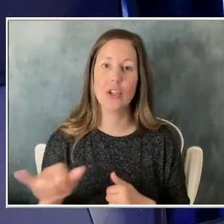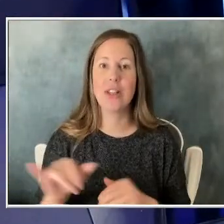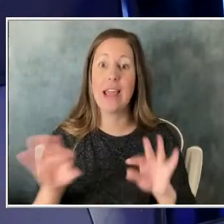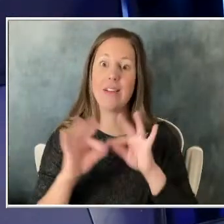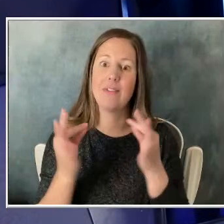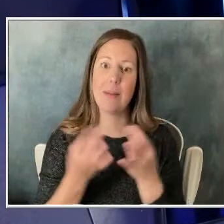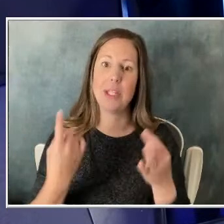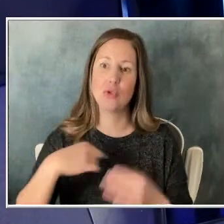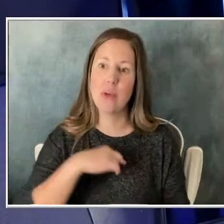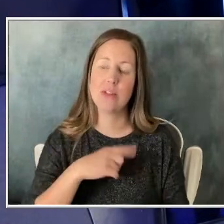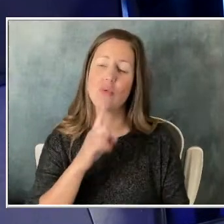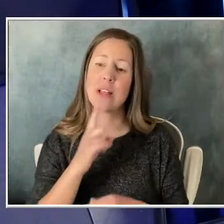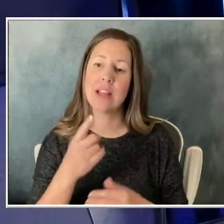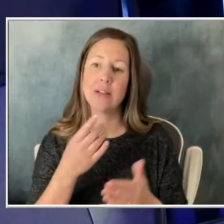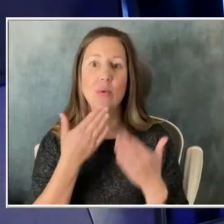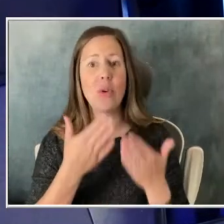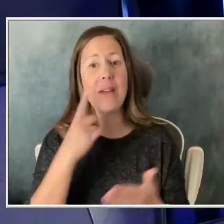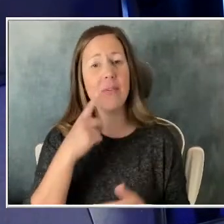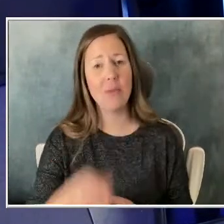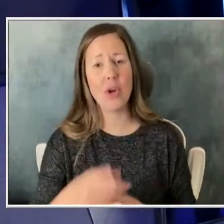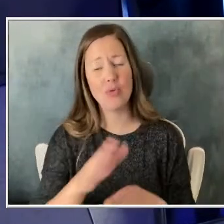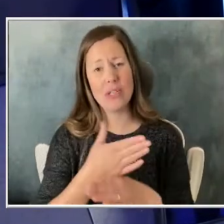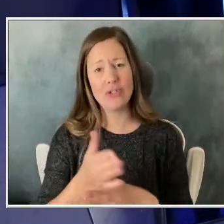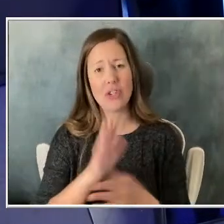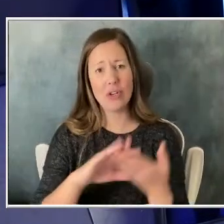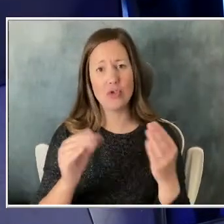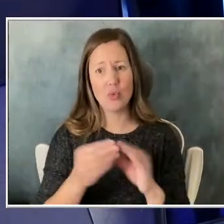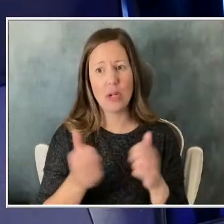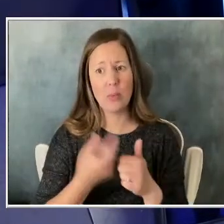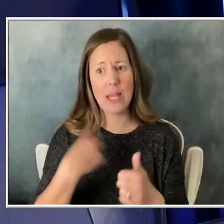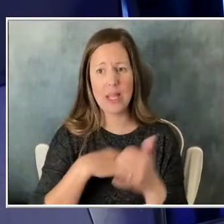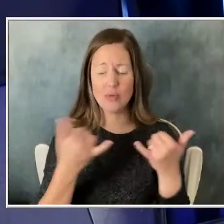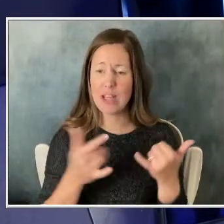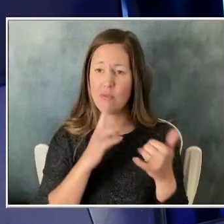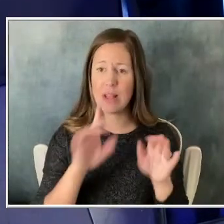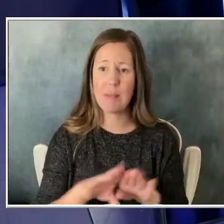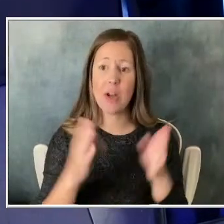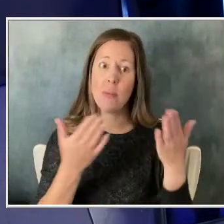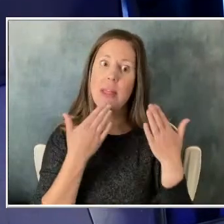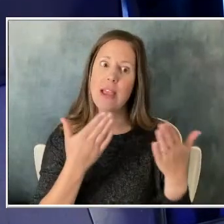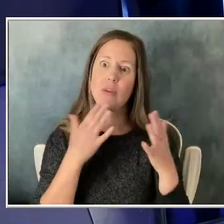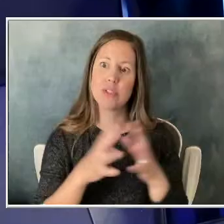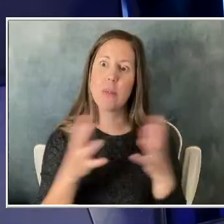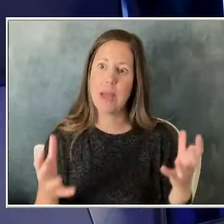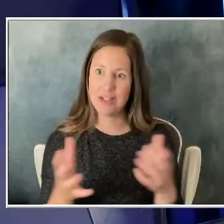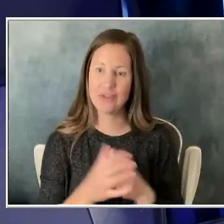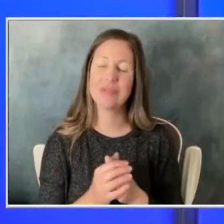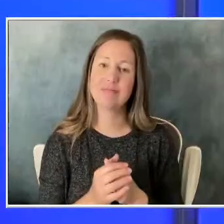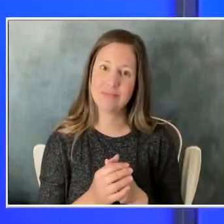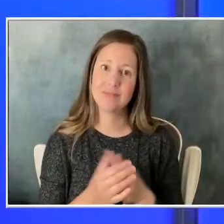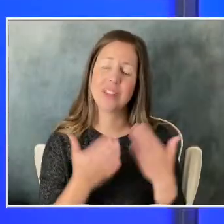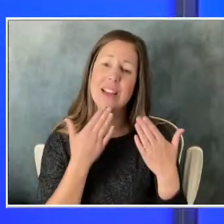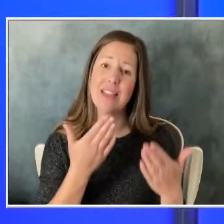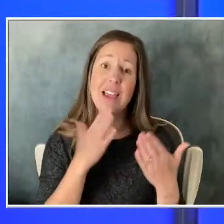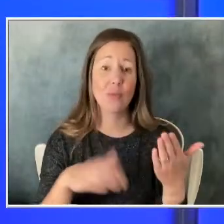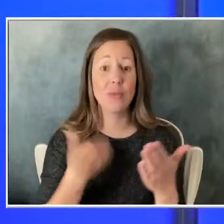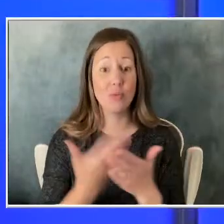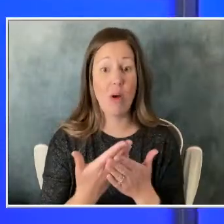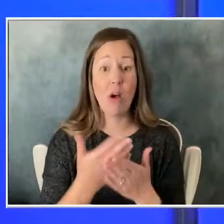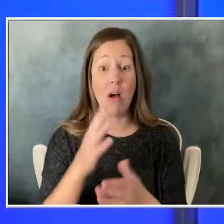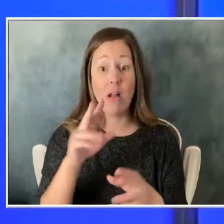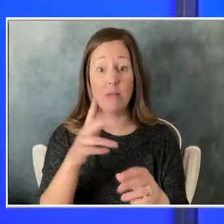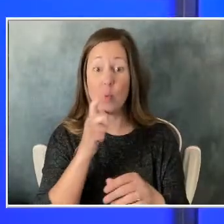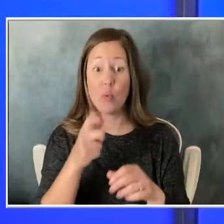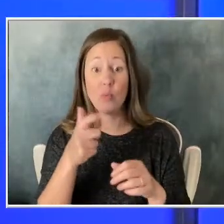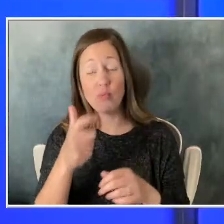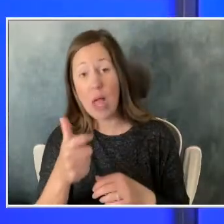grateful for you just to share your story with us today and just being so open. We thank you so much. Thank you. All right, thanks to all of our guests and to our viewers, of course, for